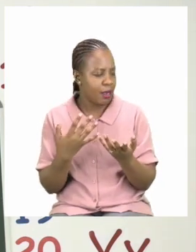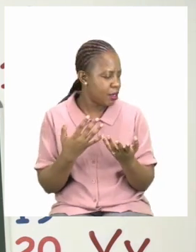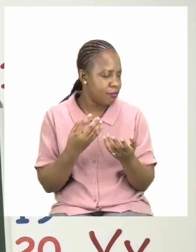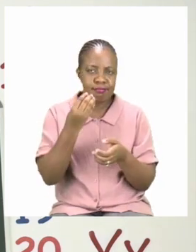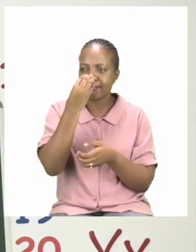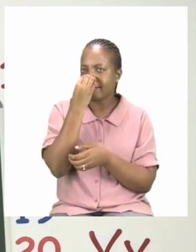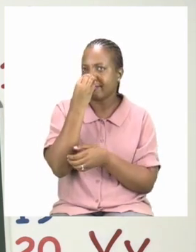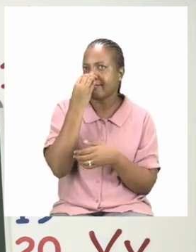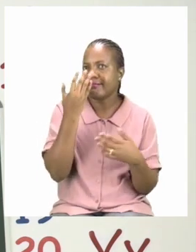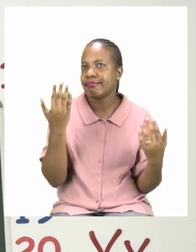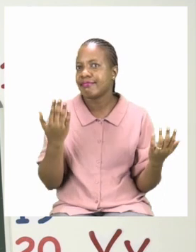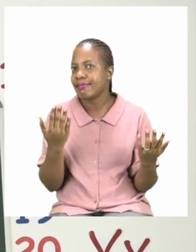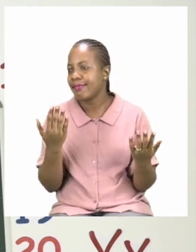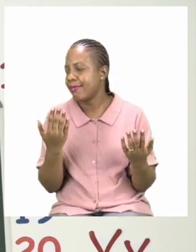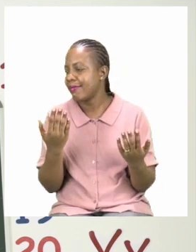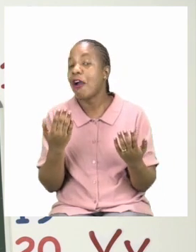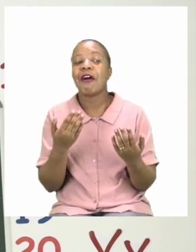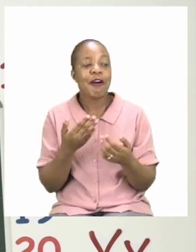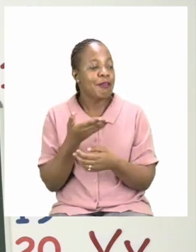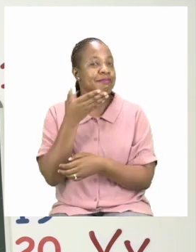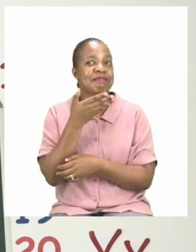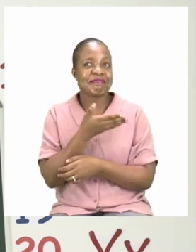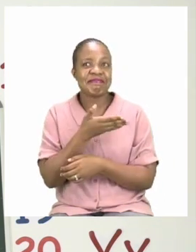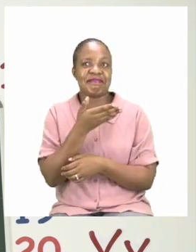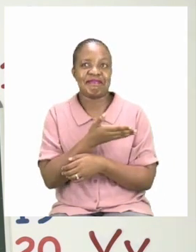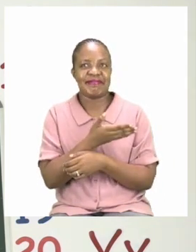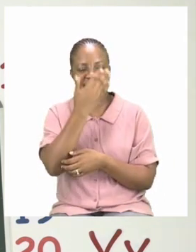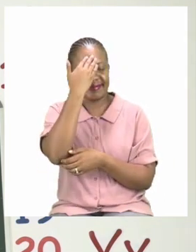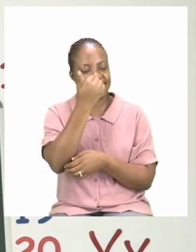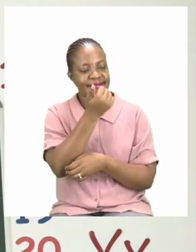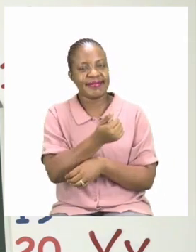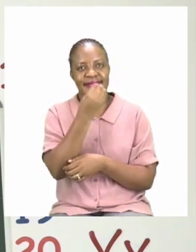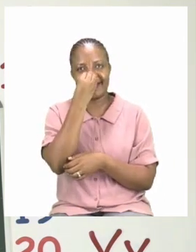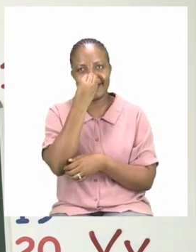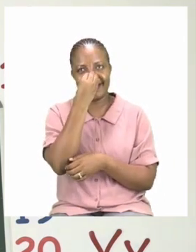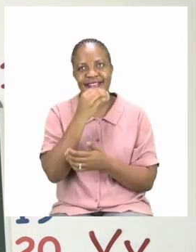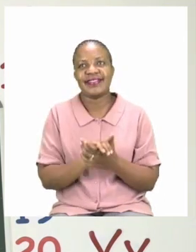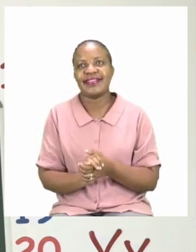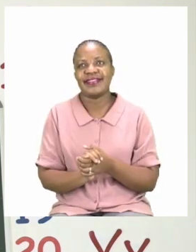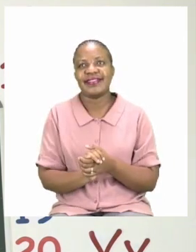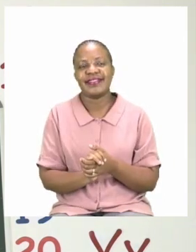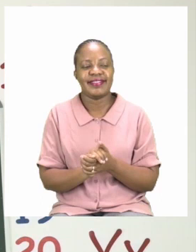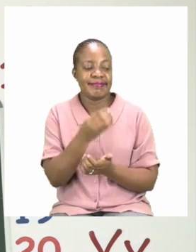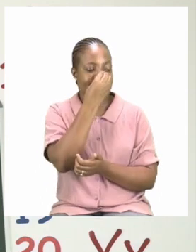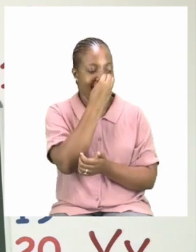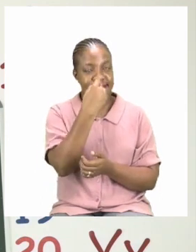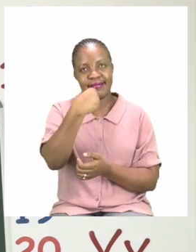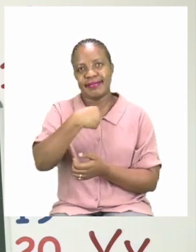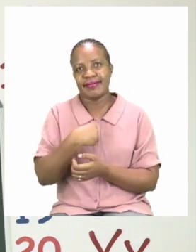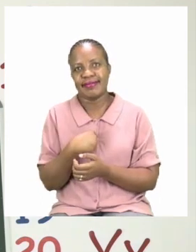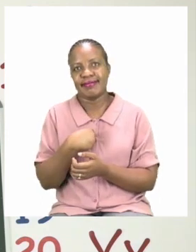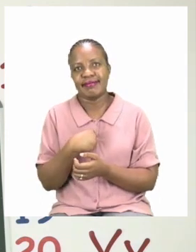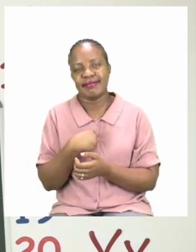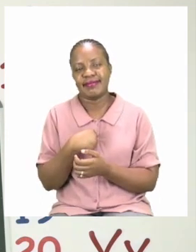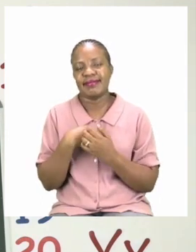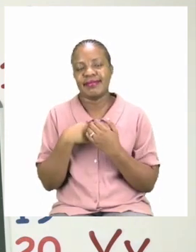Zacky? Oh, there he is. Hello, Zacky. So, from Zacky and I, we would